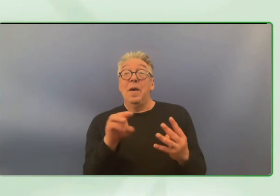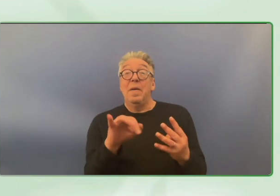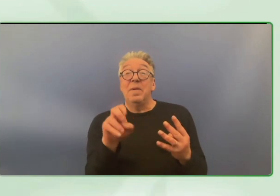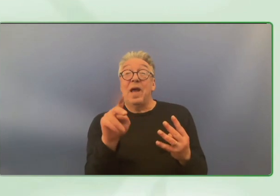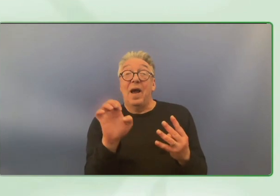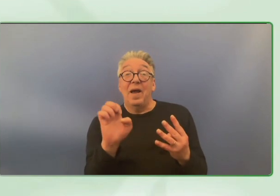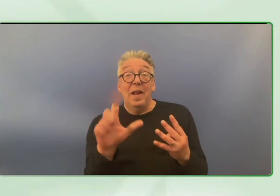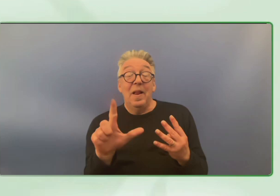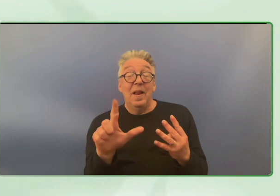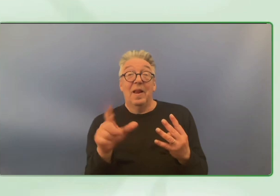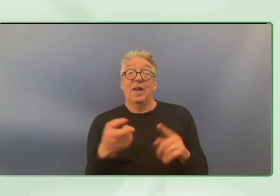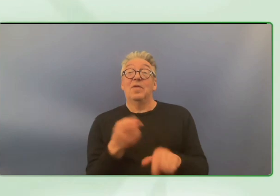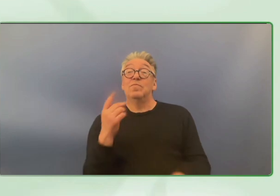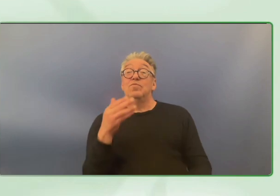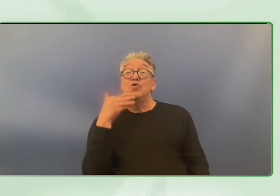from Czech Republic.